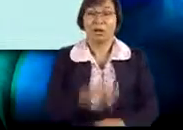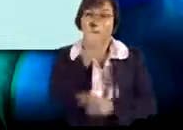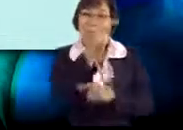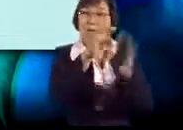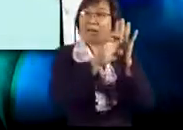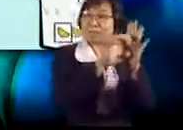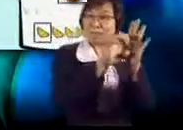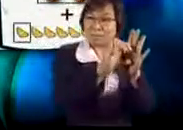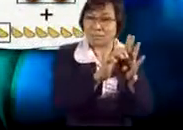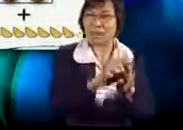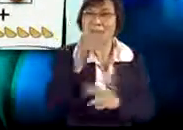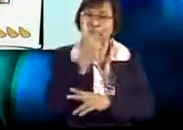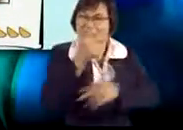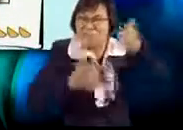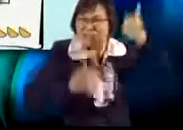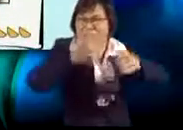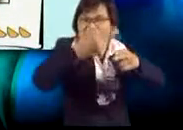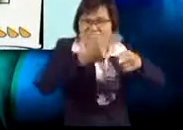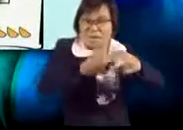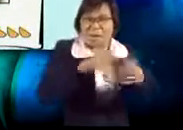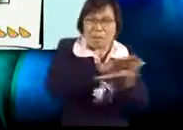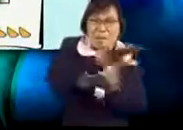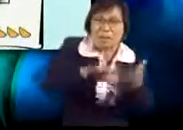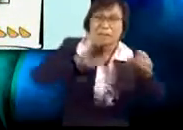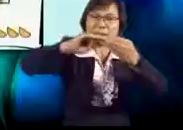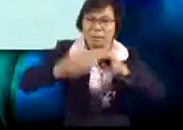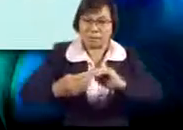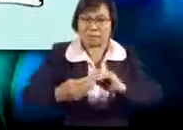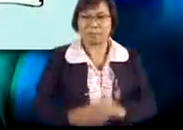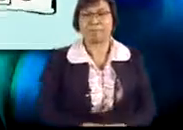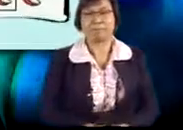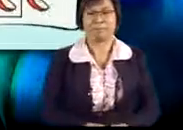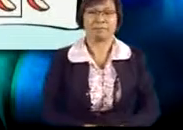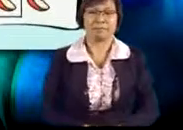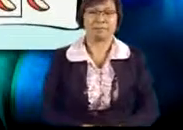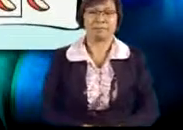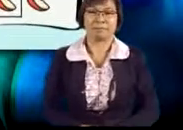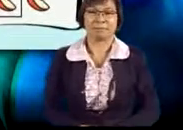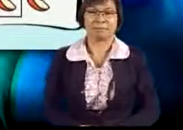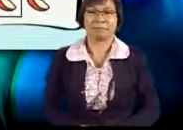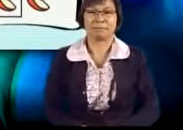Look at these examples and see if you can name the mixed numbers.